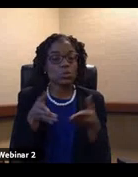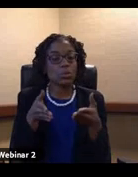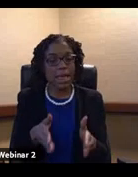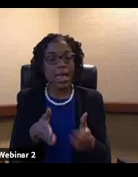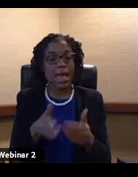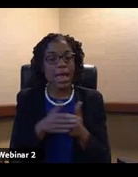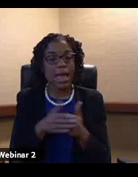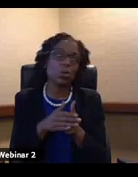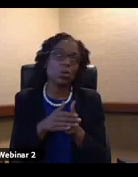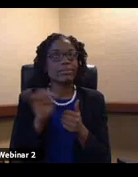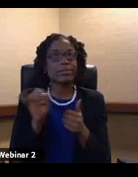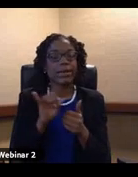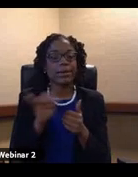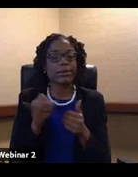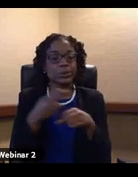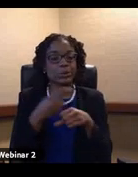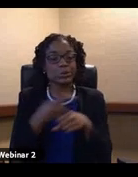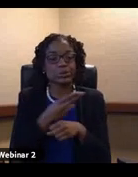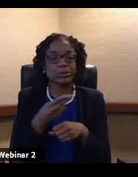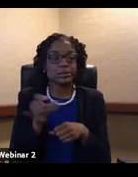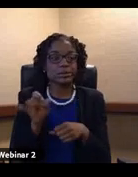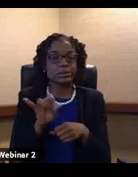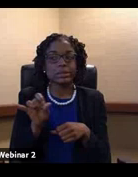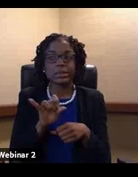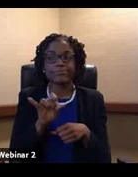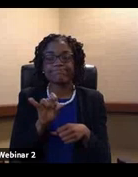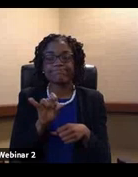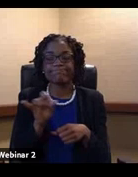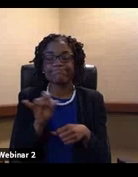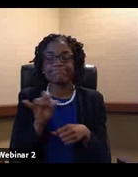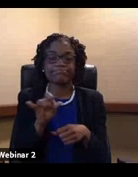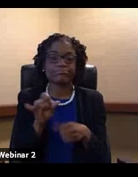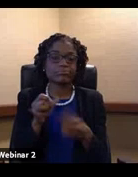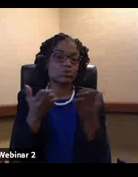You are allowed to, I know like such things such as service